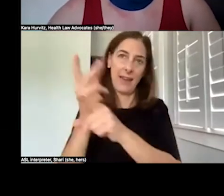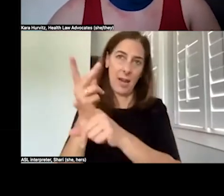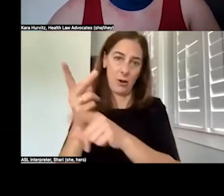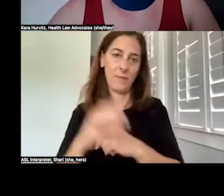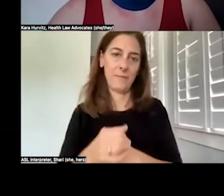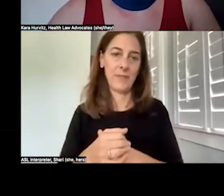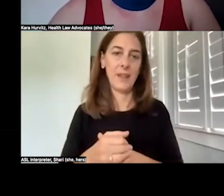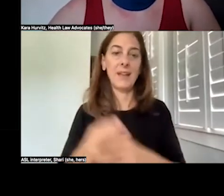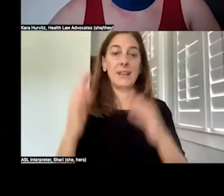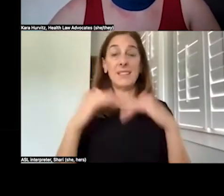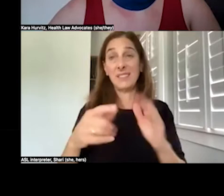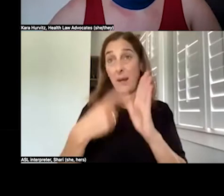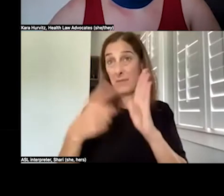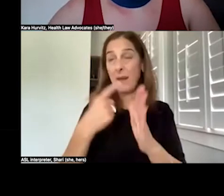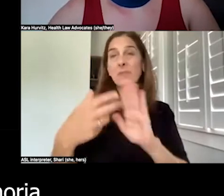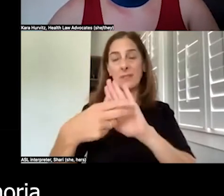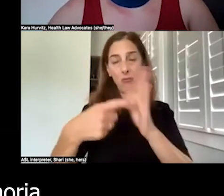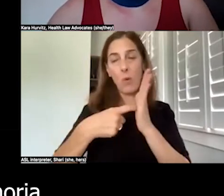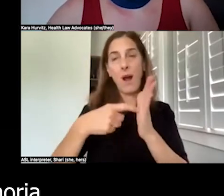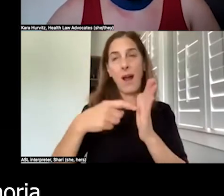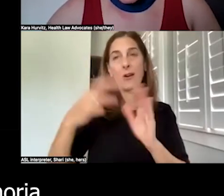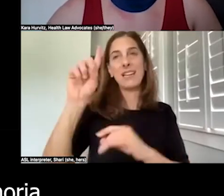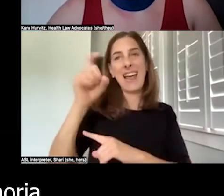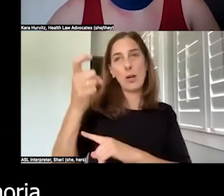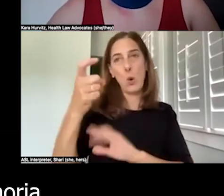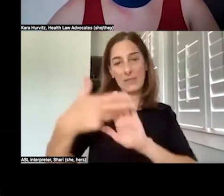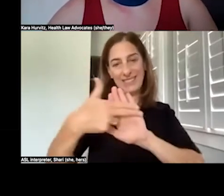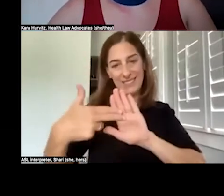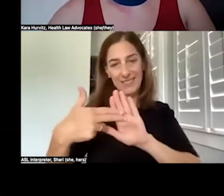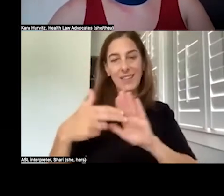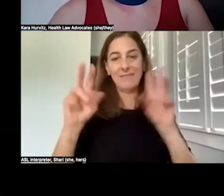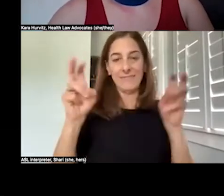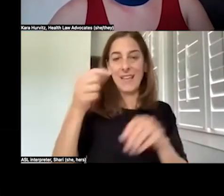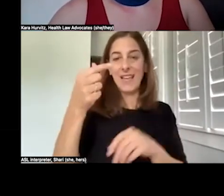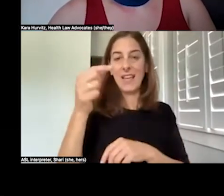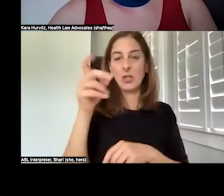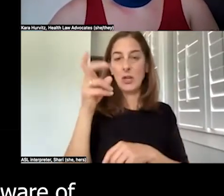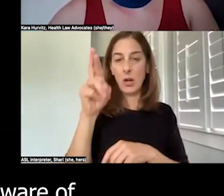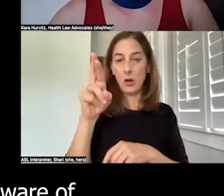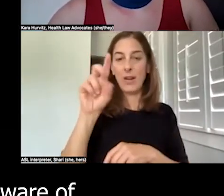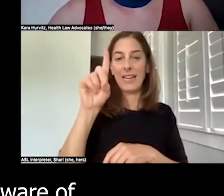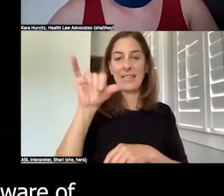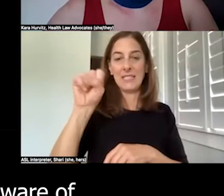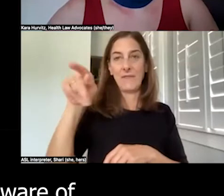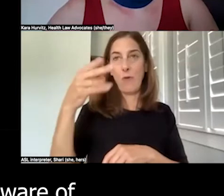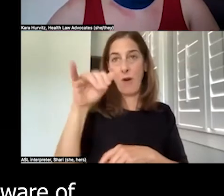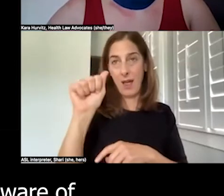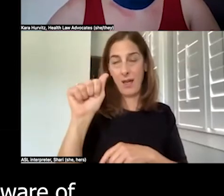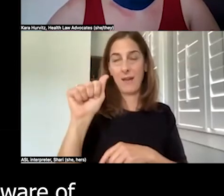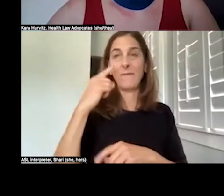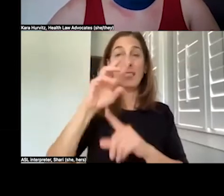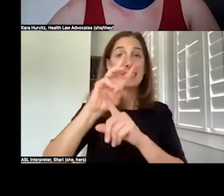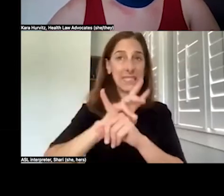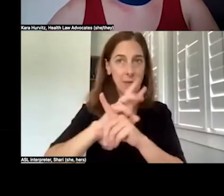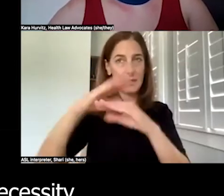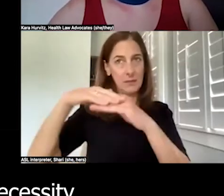its current definition requires experiencing gender dysphoria for 6 months or more. So those are all things to be aware